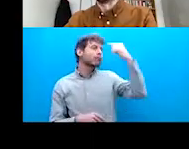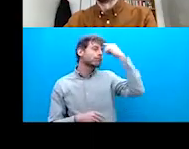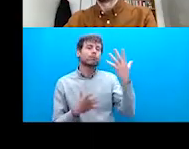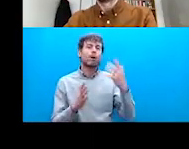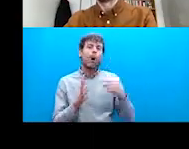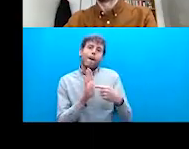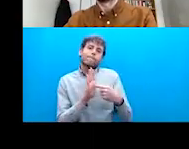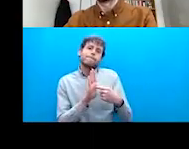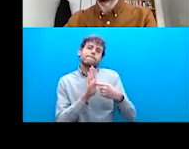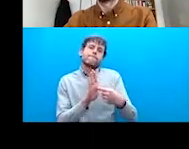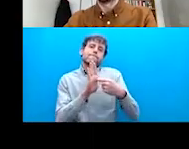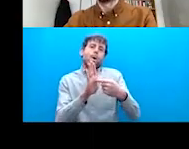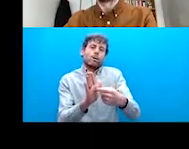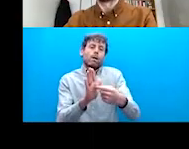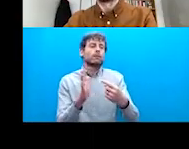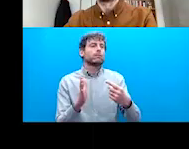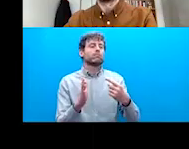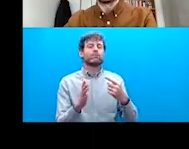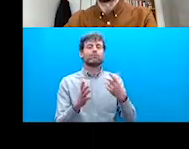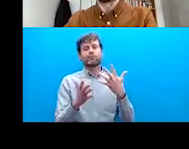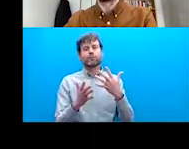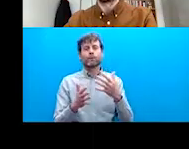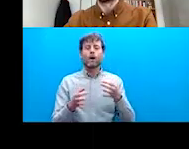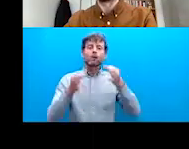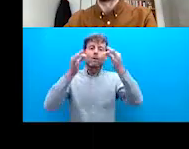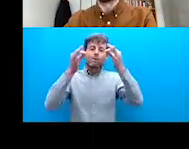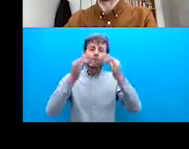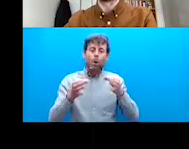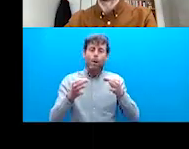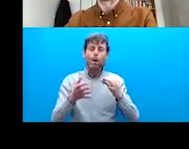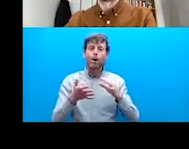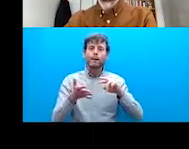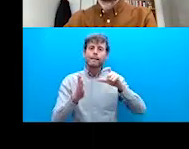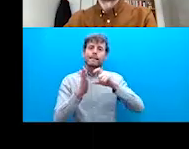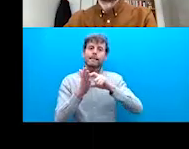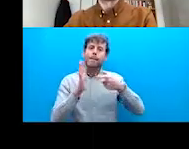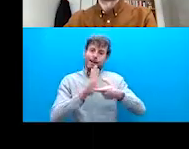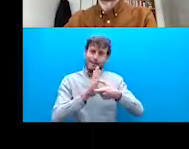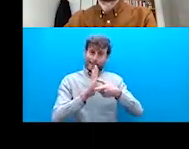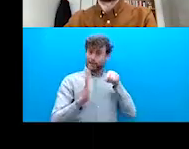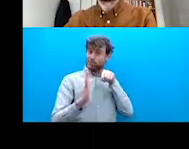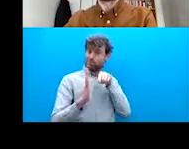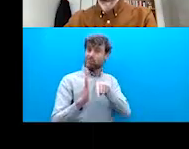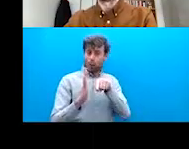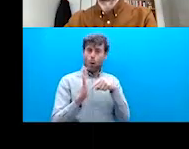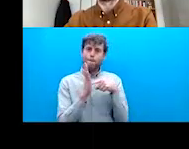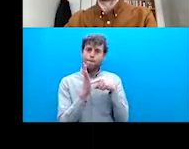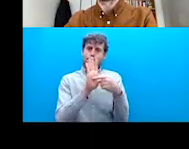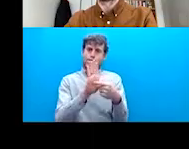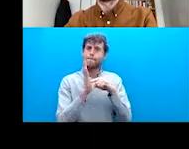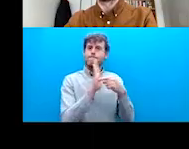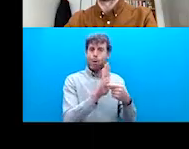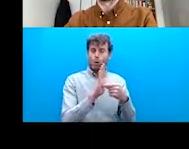following the tradition in formal semantics, at least to some extent. And models are